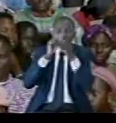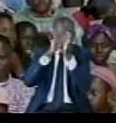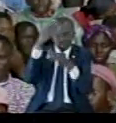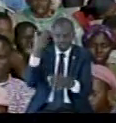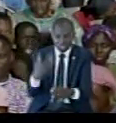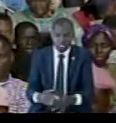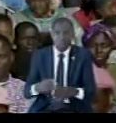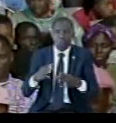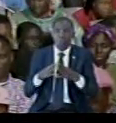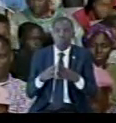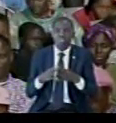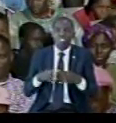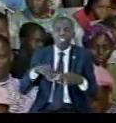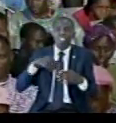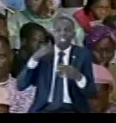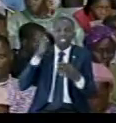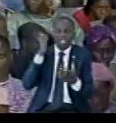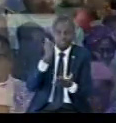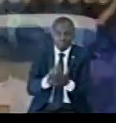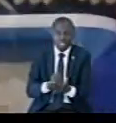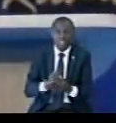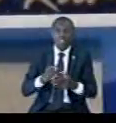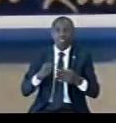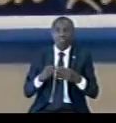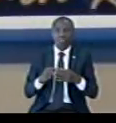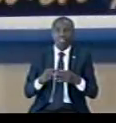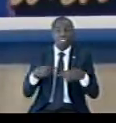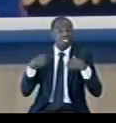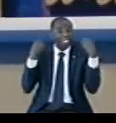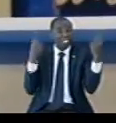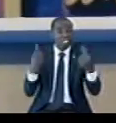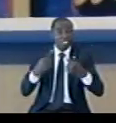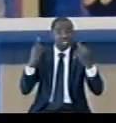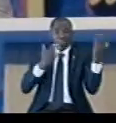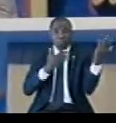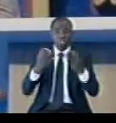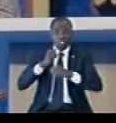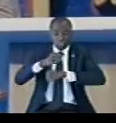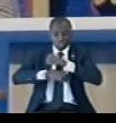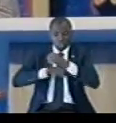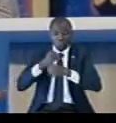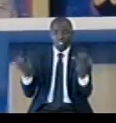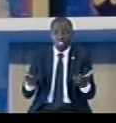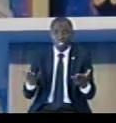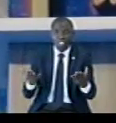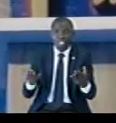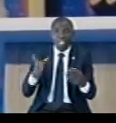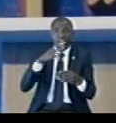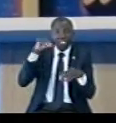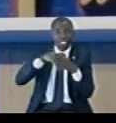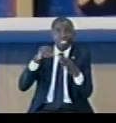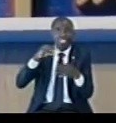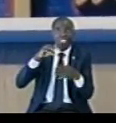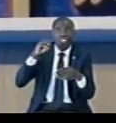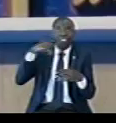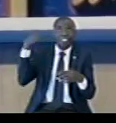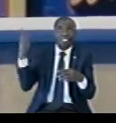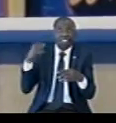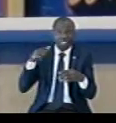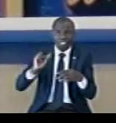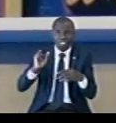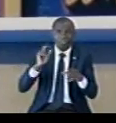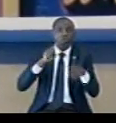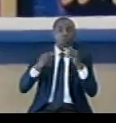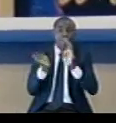name. Sin brings suffering here and eternity. But